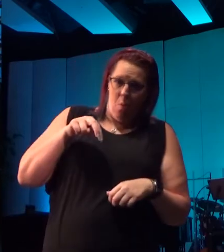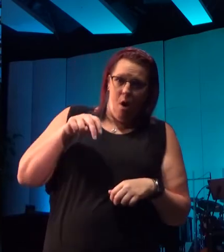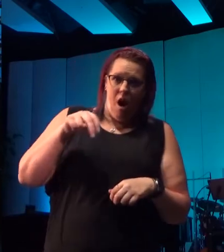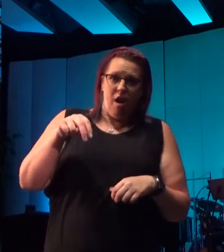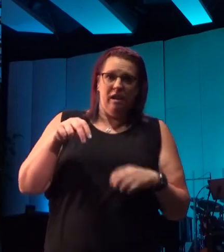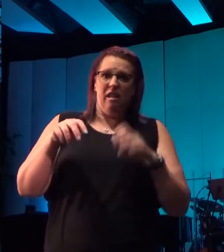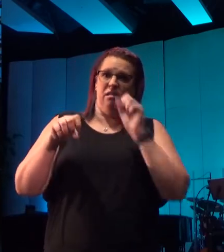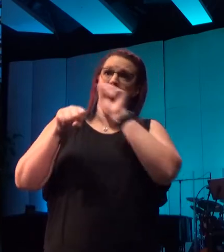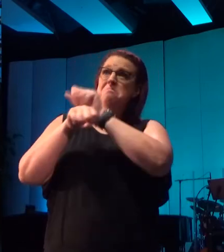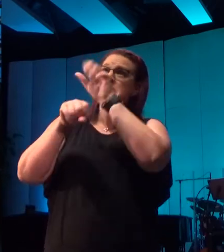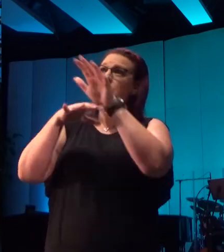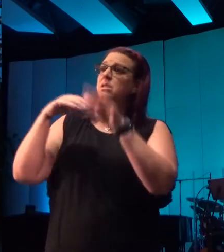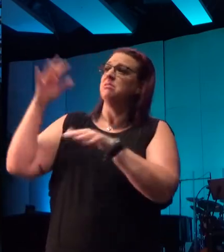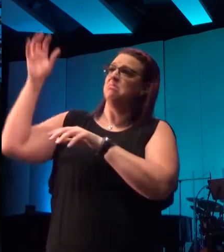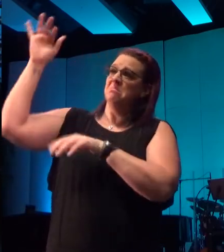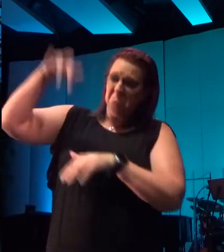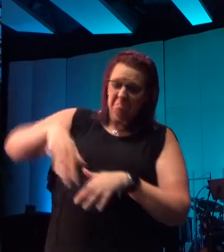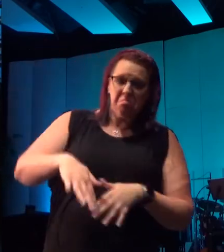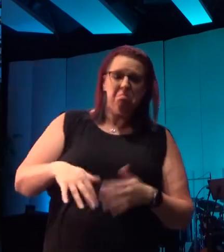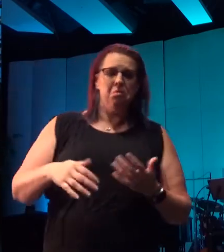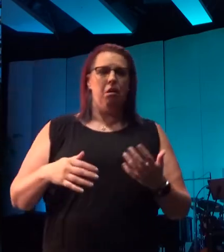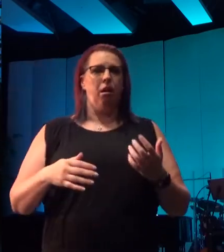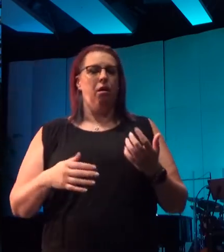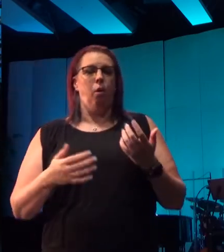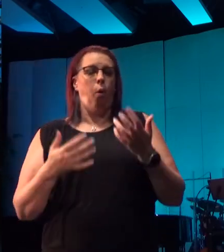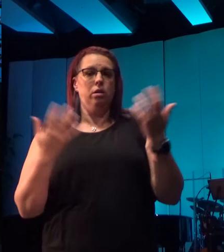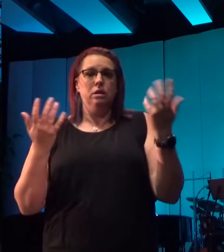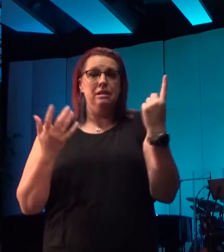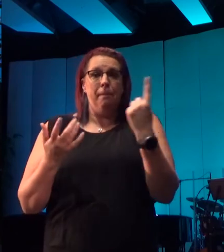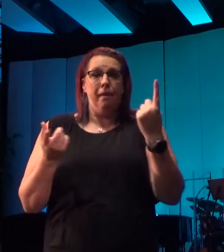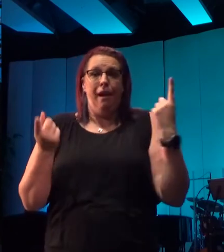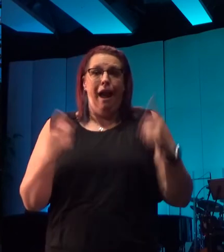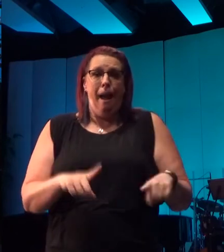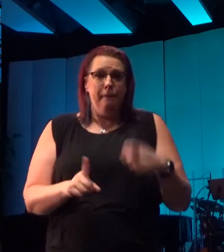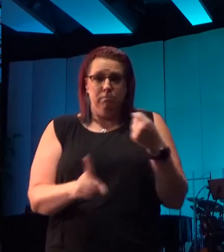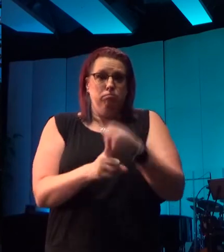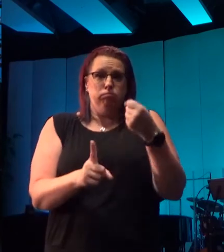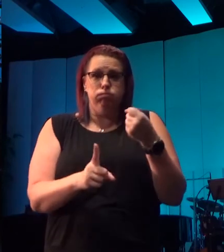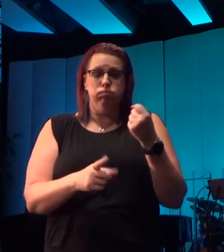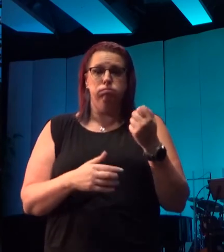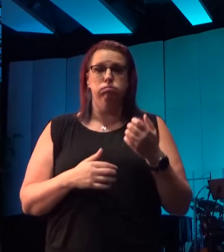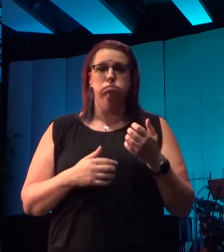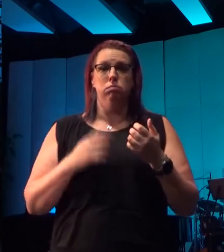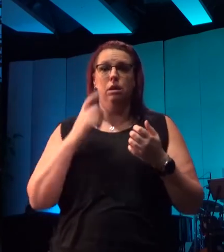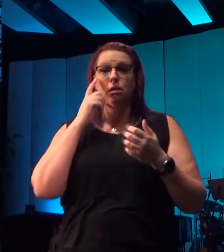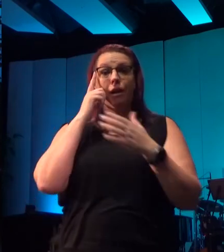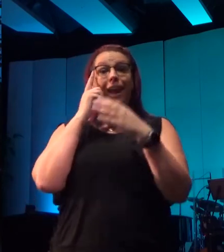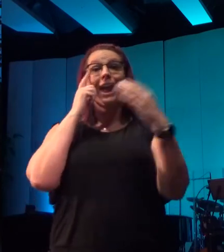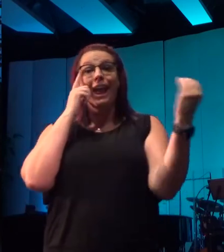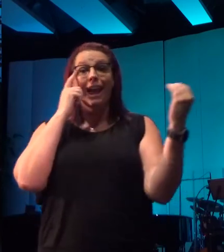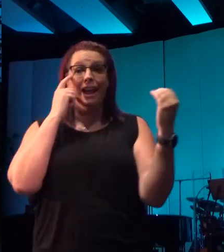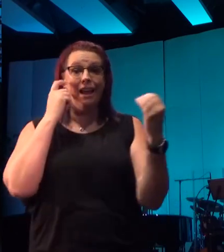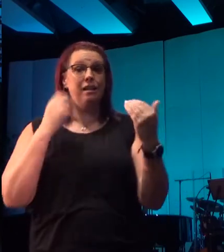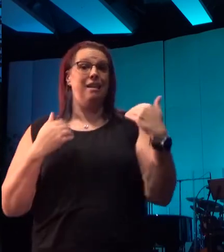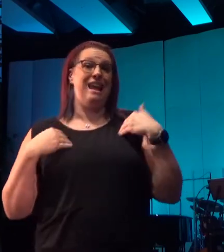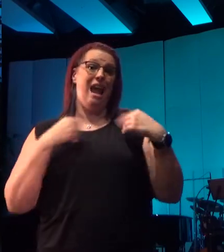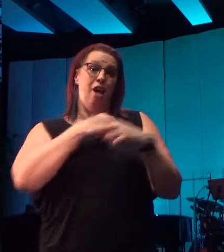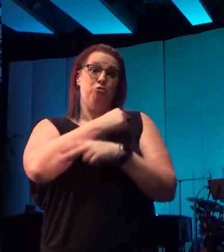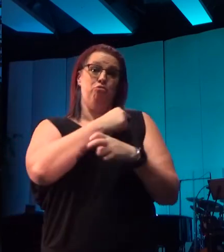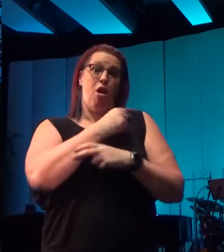valley, or he could, the shepherd could. And also there were robbers